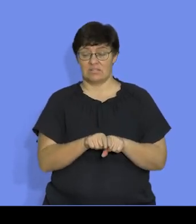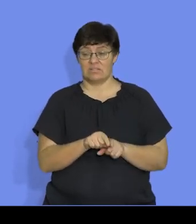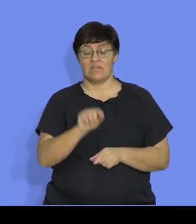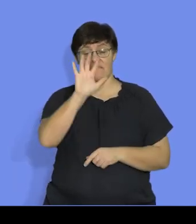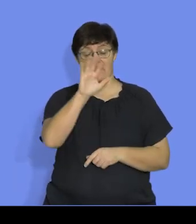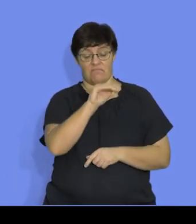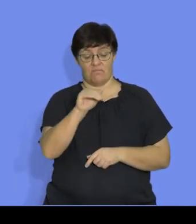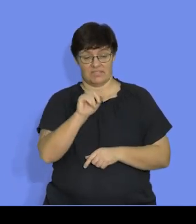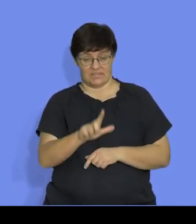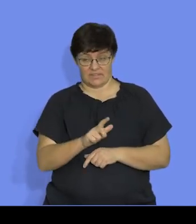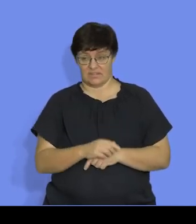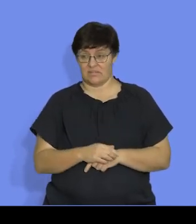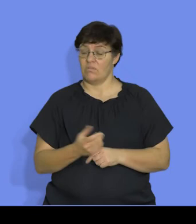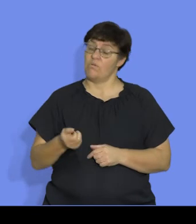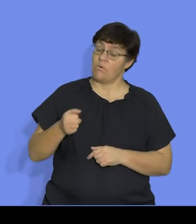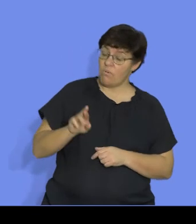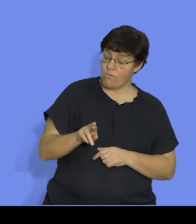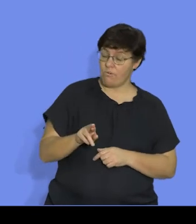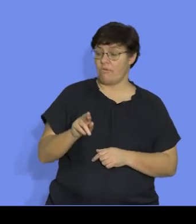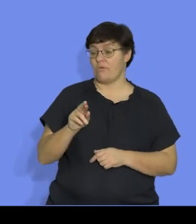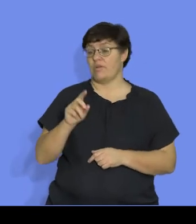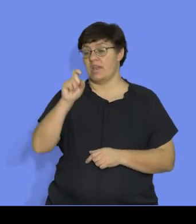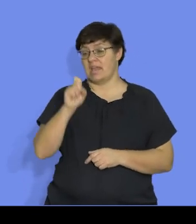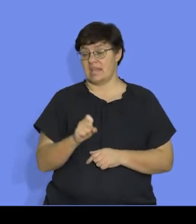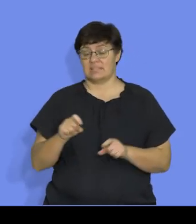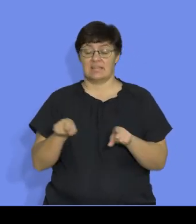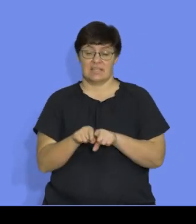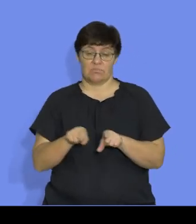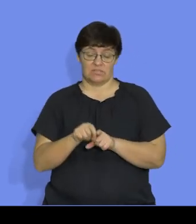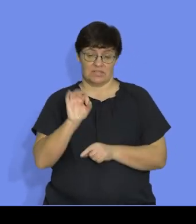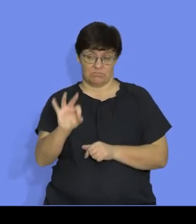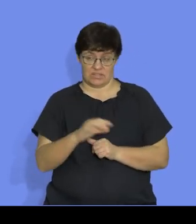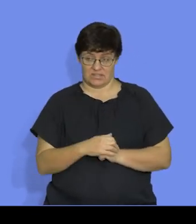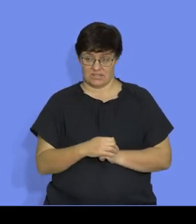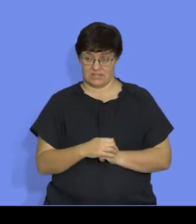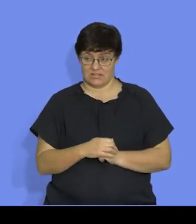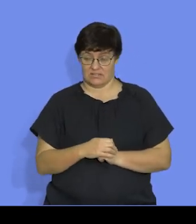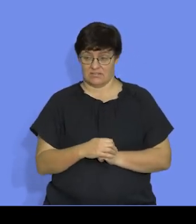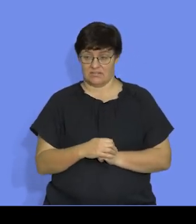5 over 7, or x will be equal to 3.